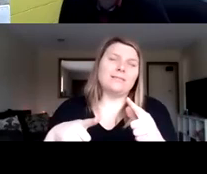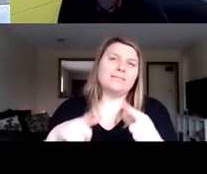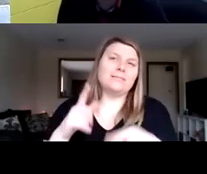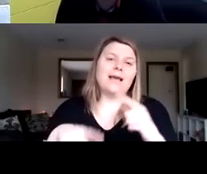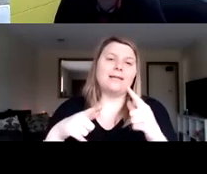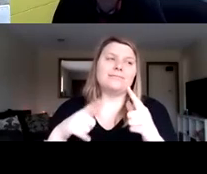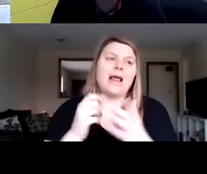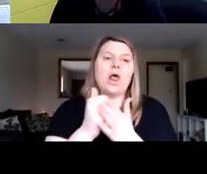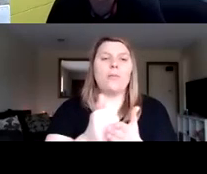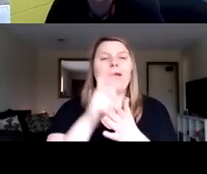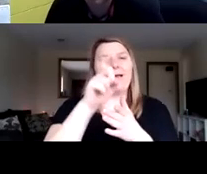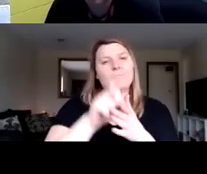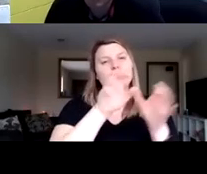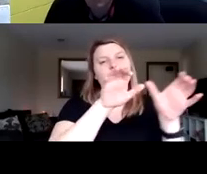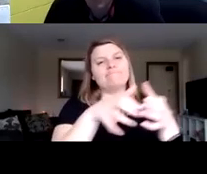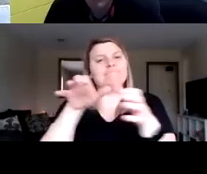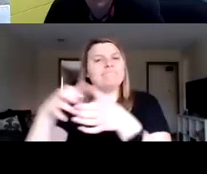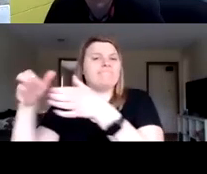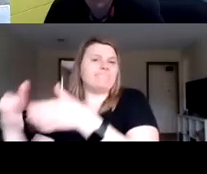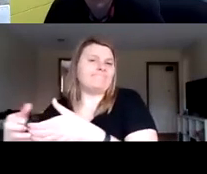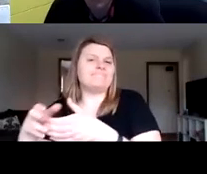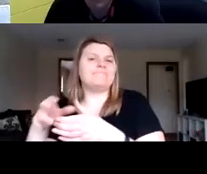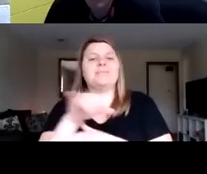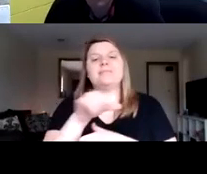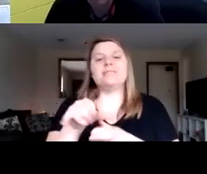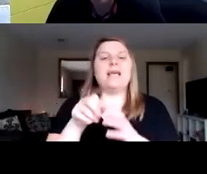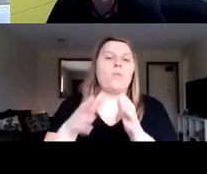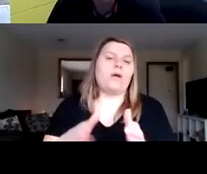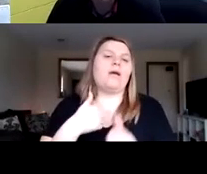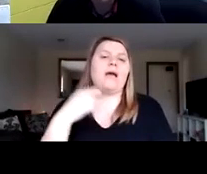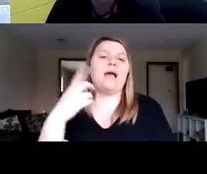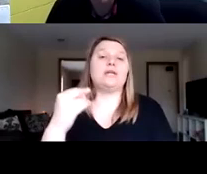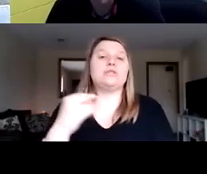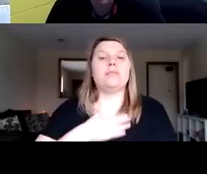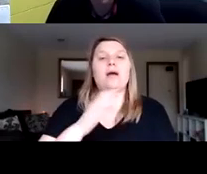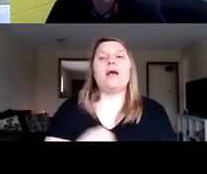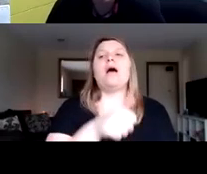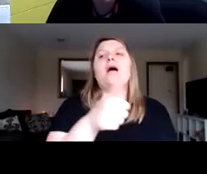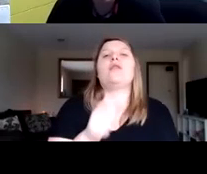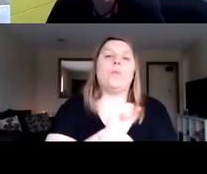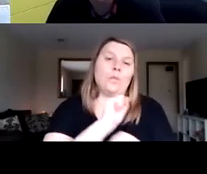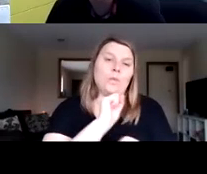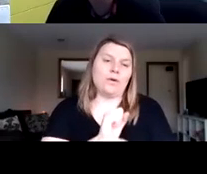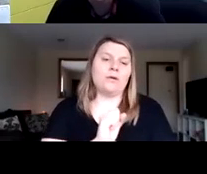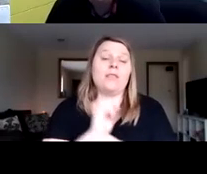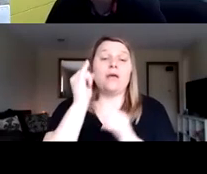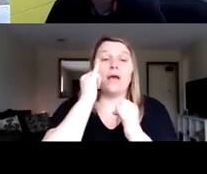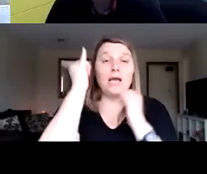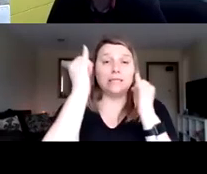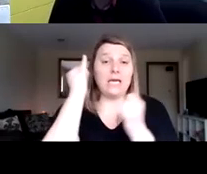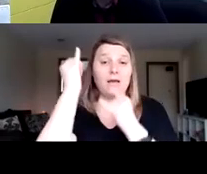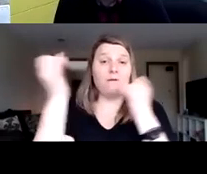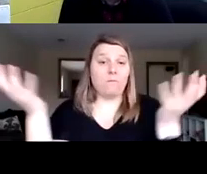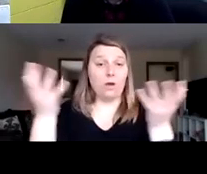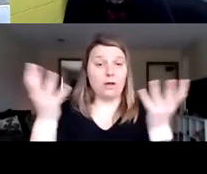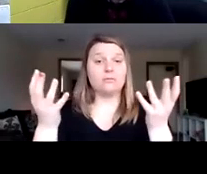in the same way that I do my other efforts, and this idea of